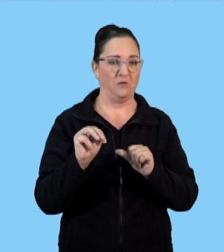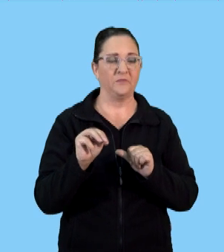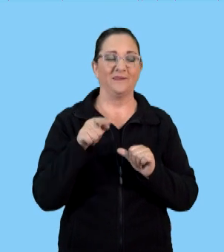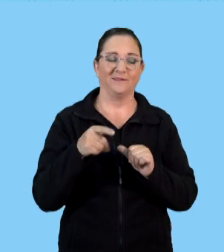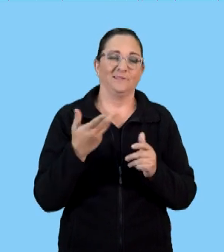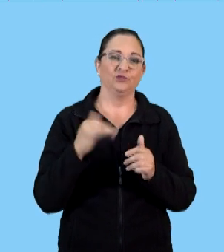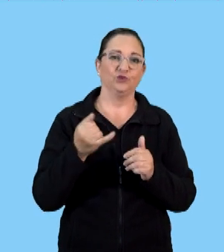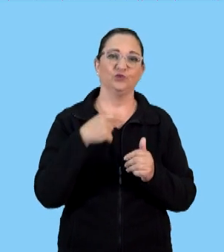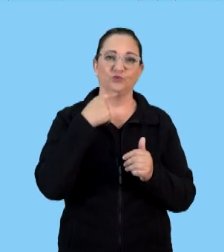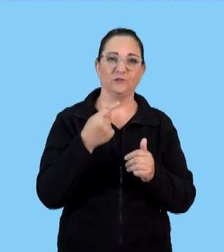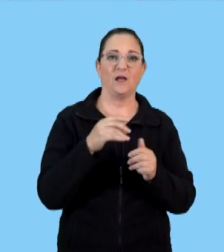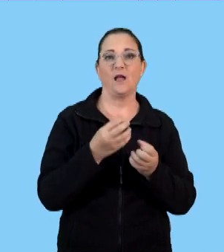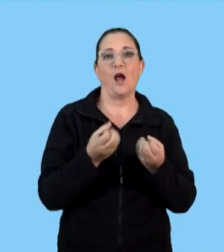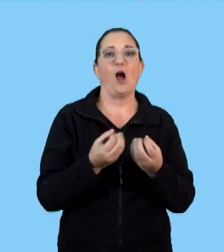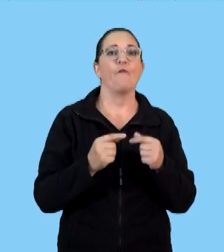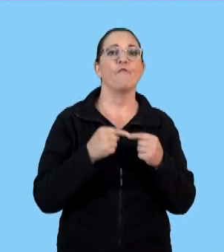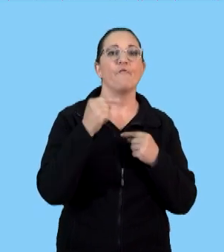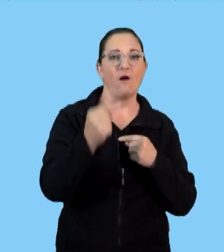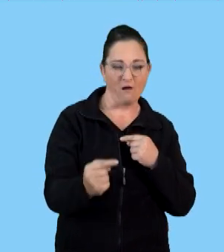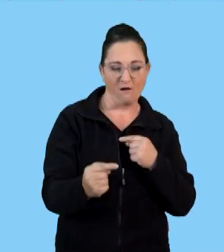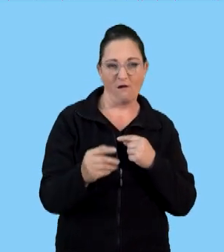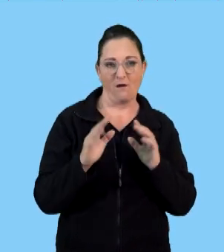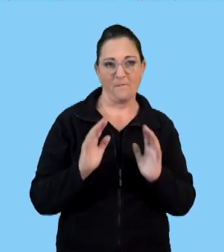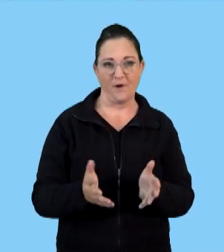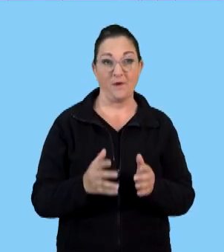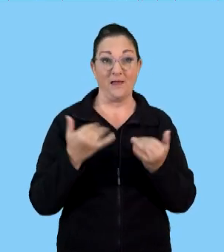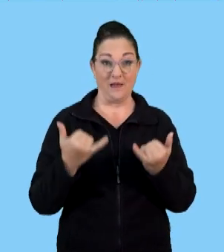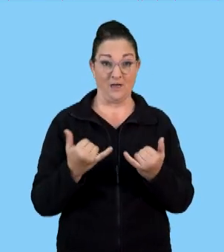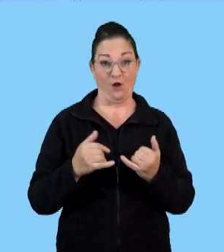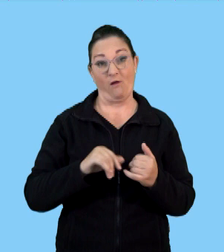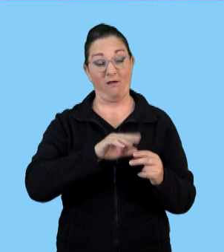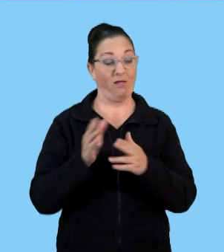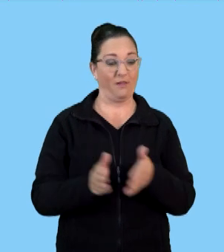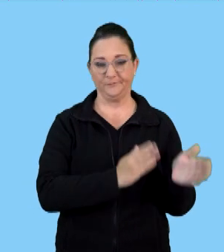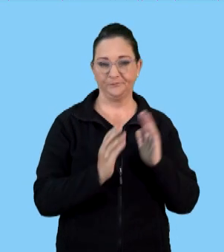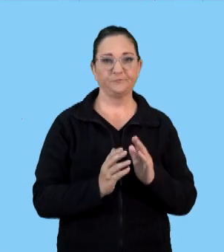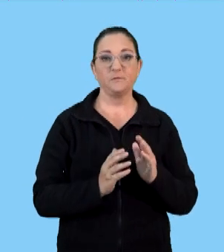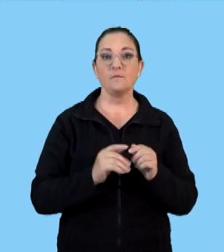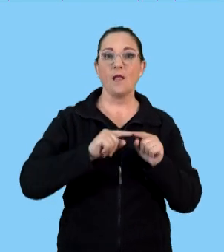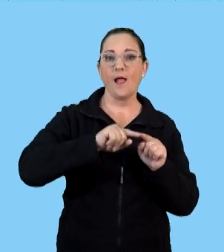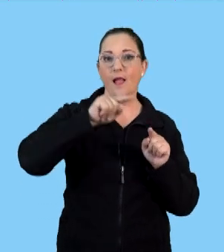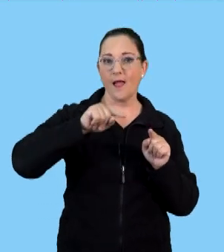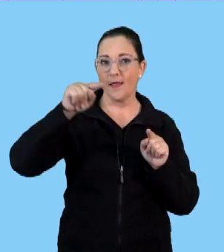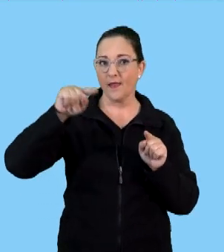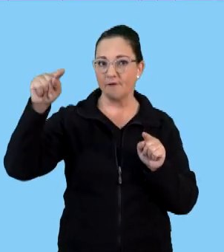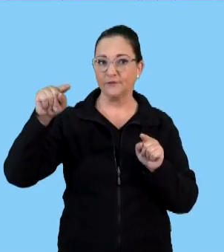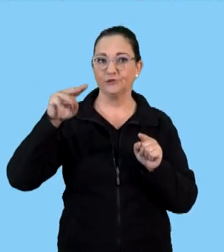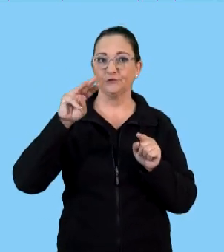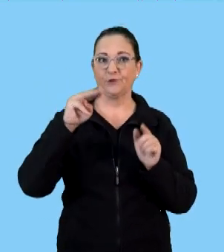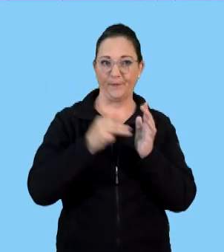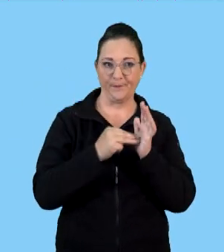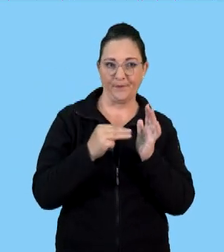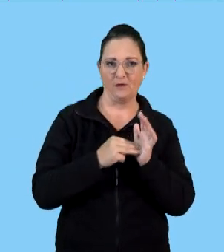real life distance. Then on the other hand, we are looking at elevation maps, right? This is also known as a profile